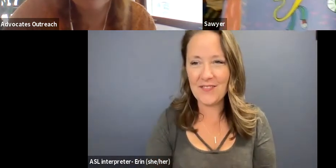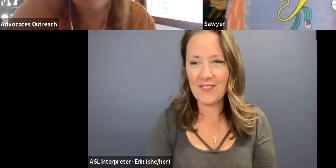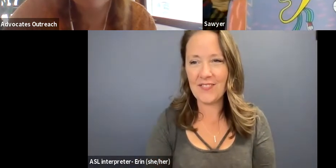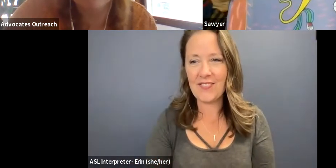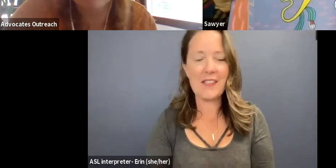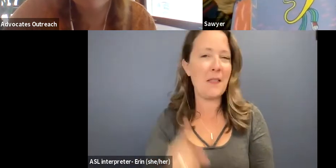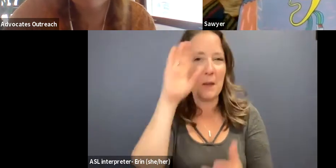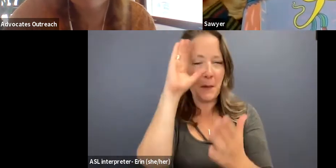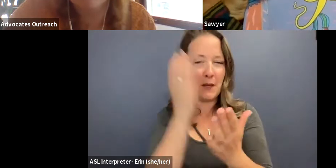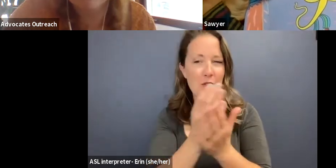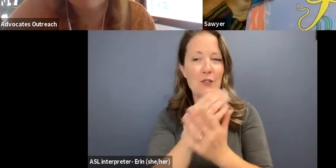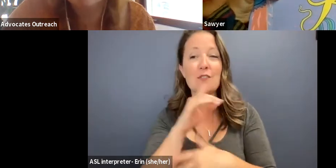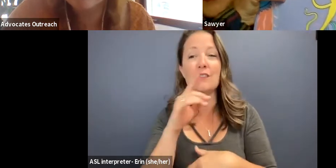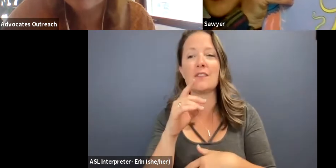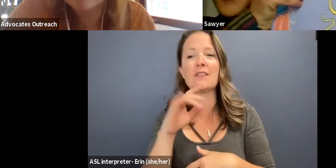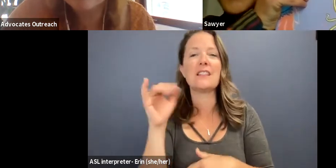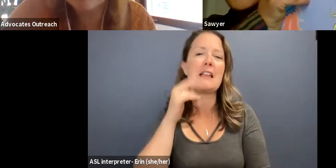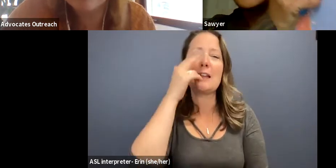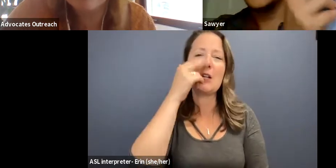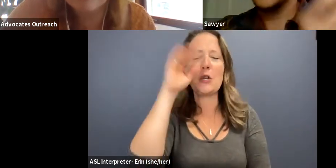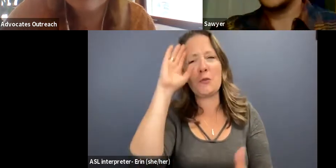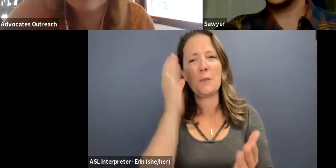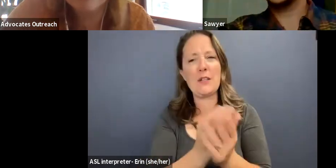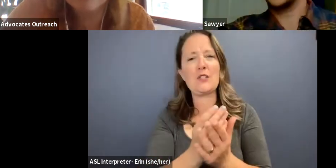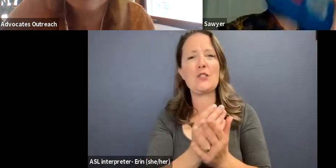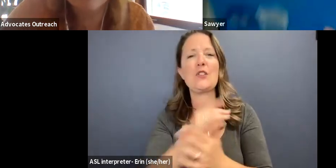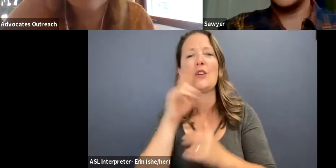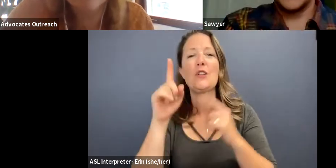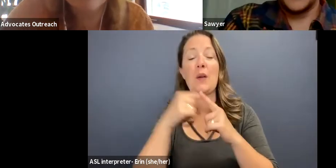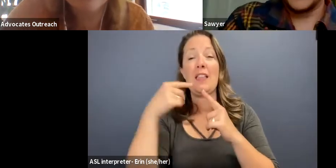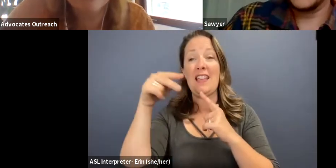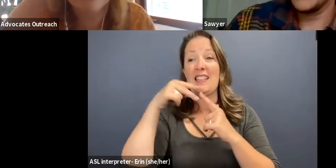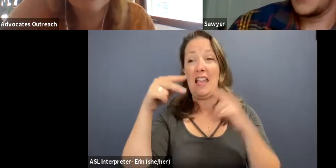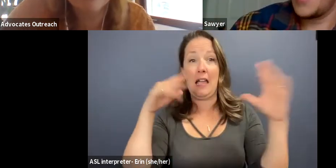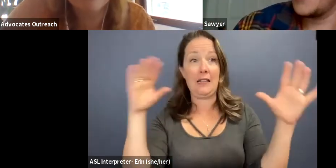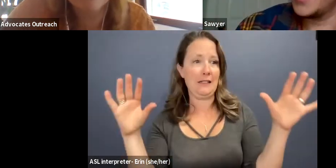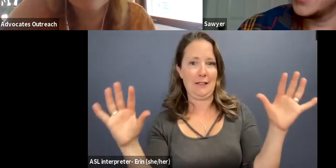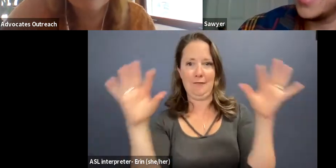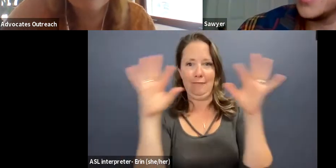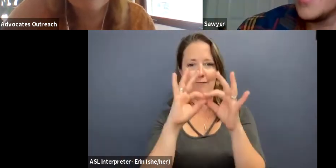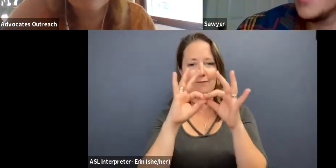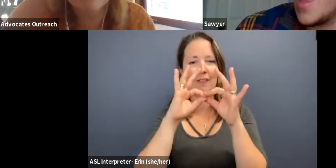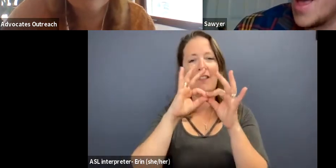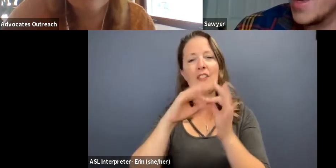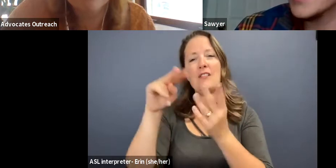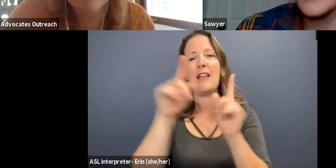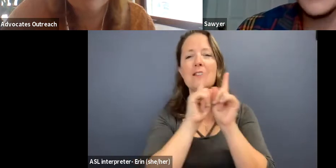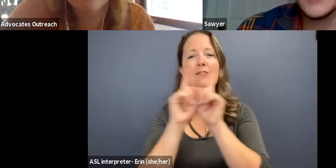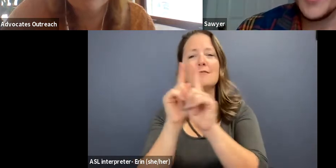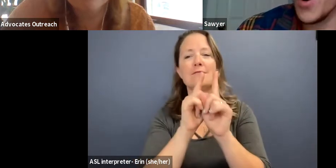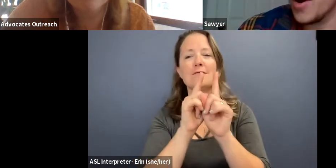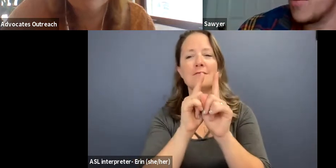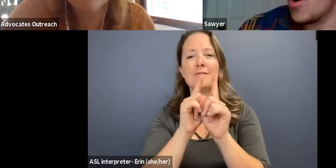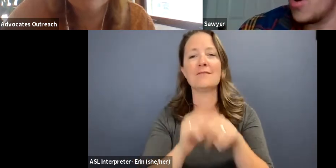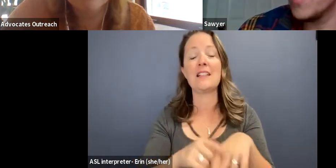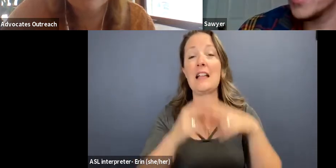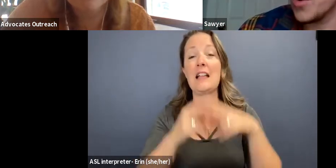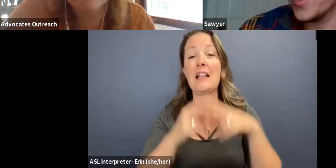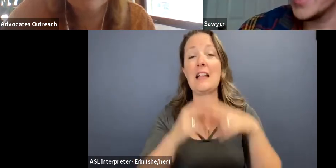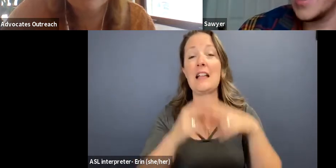and positive and normal to be learning about, versus like, oh, this is uncomfortable and icky and weird.